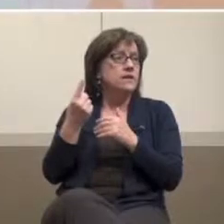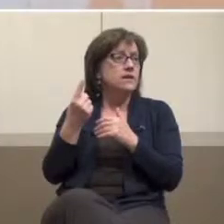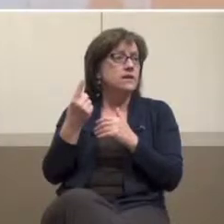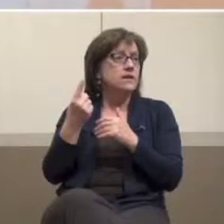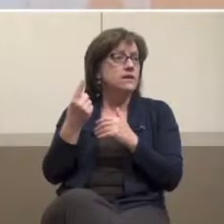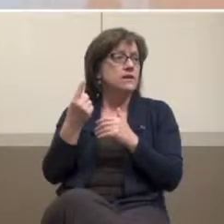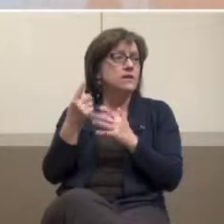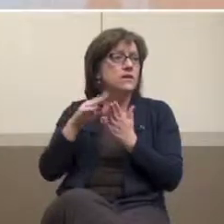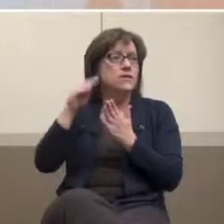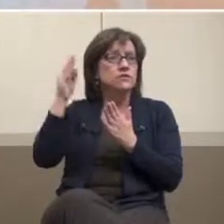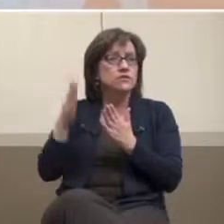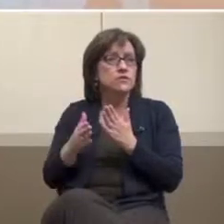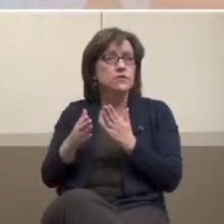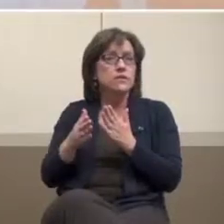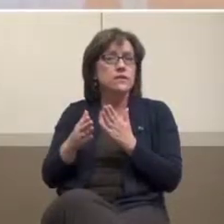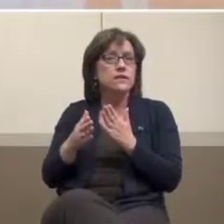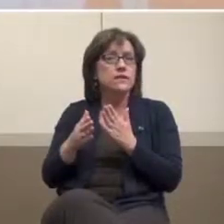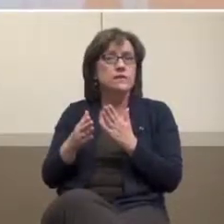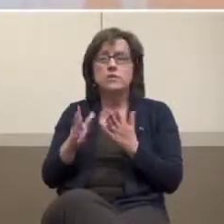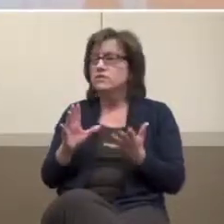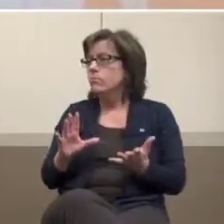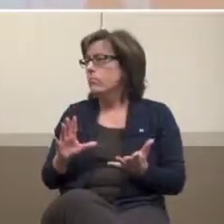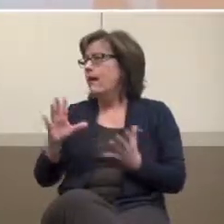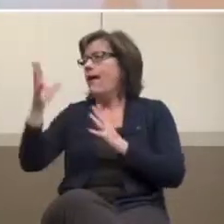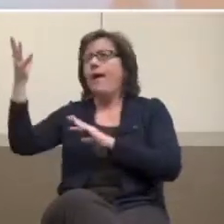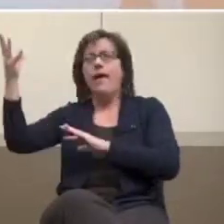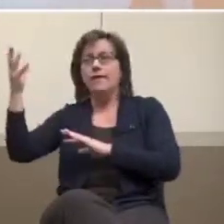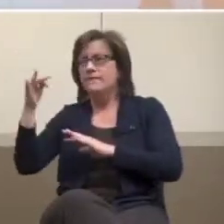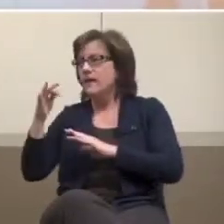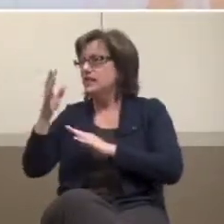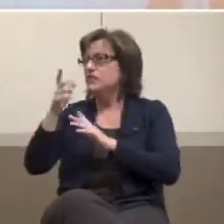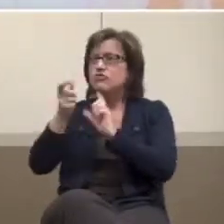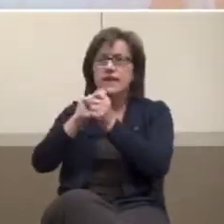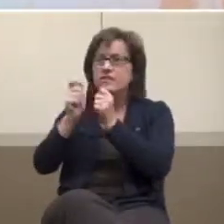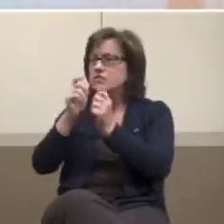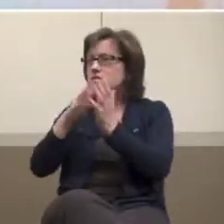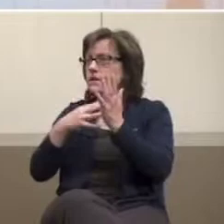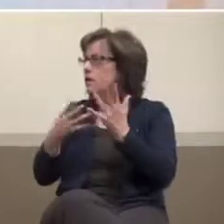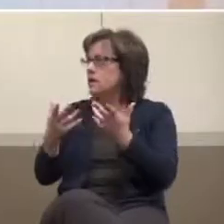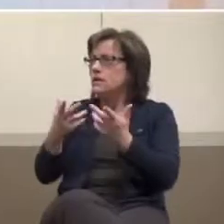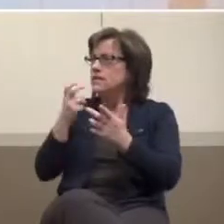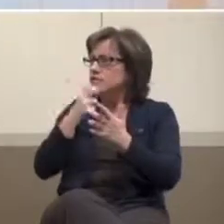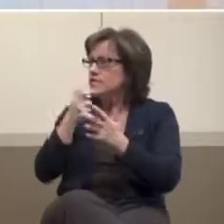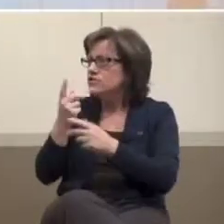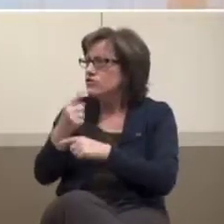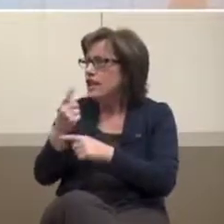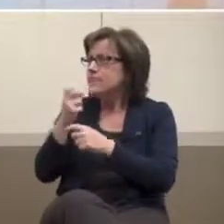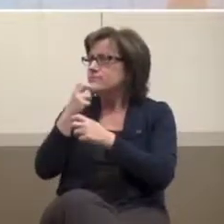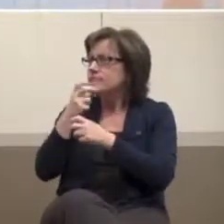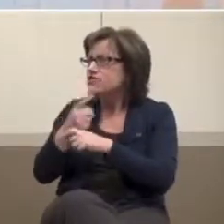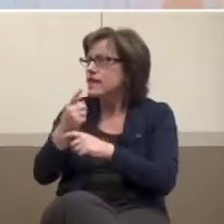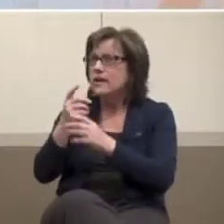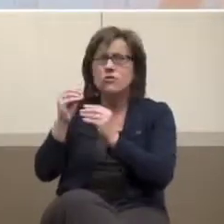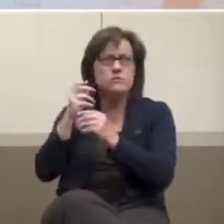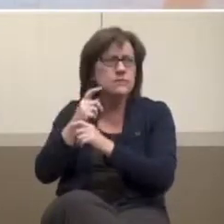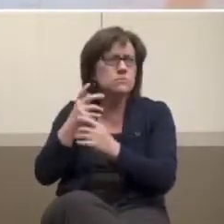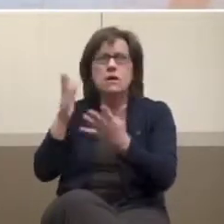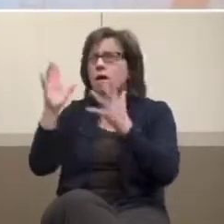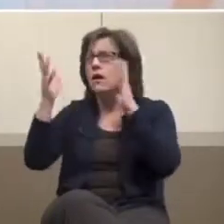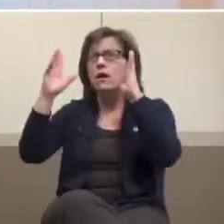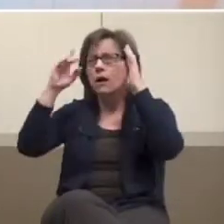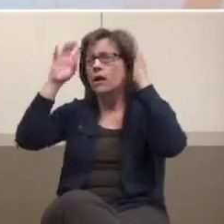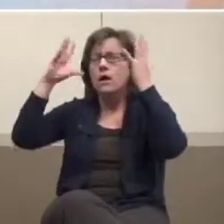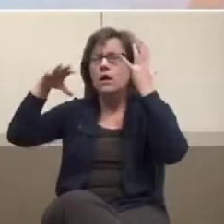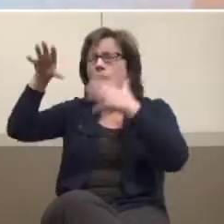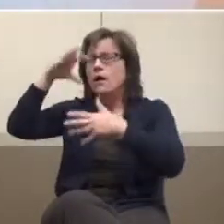schedule changed, she was just thrown off, and it was constantly like, no speech today, no speech today, no speech today. So I had,